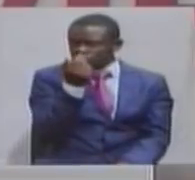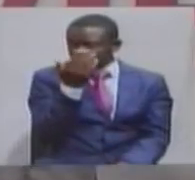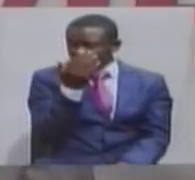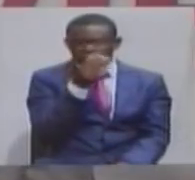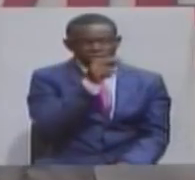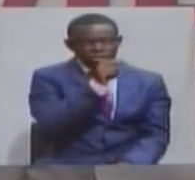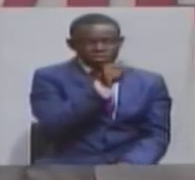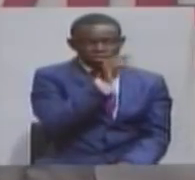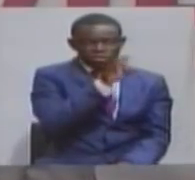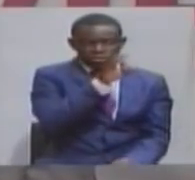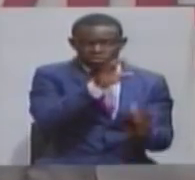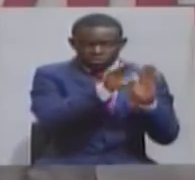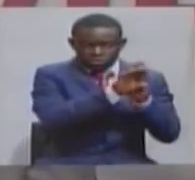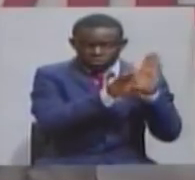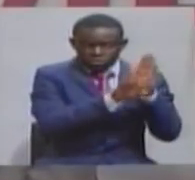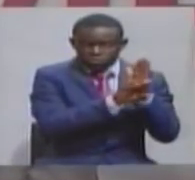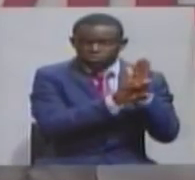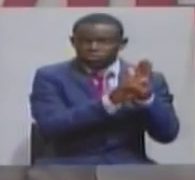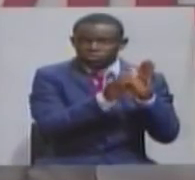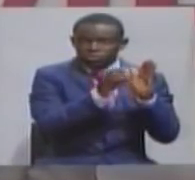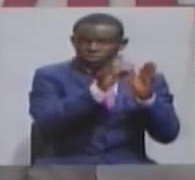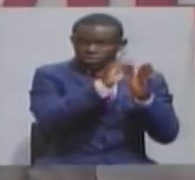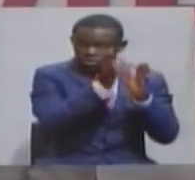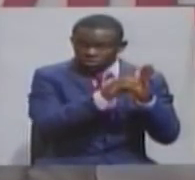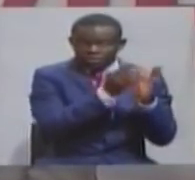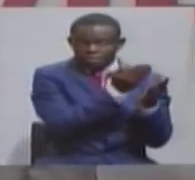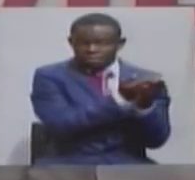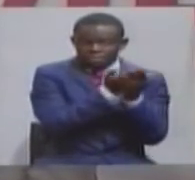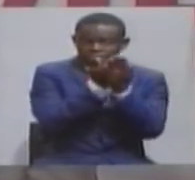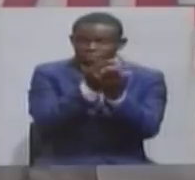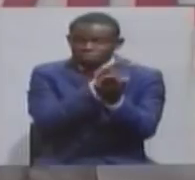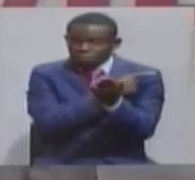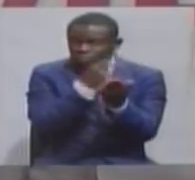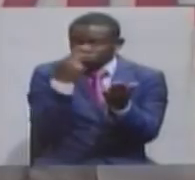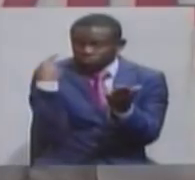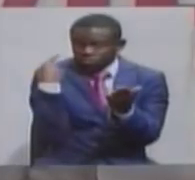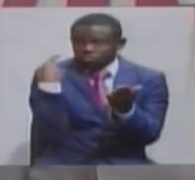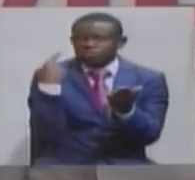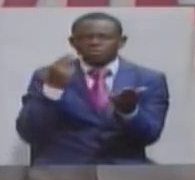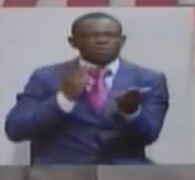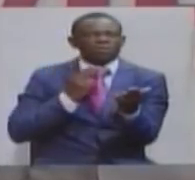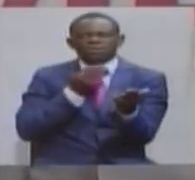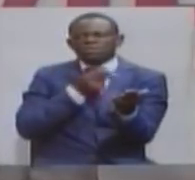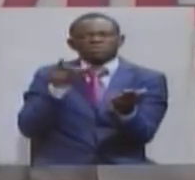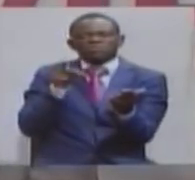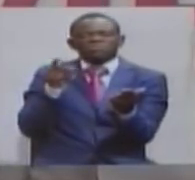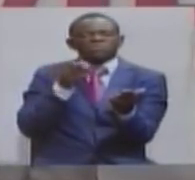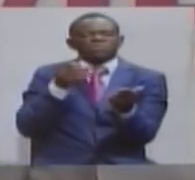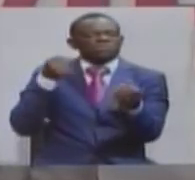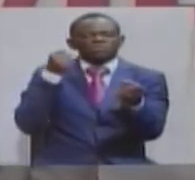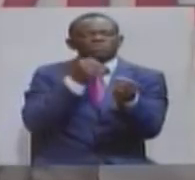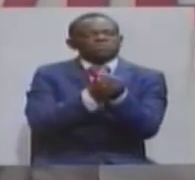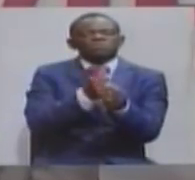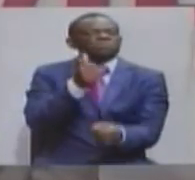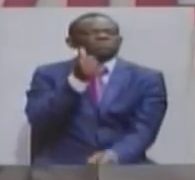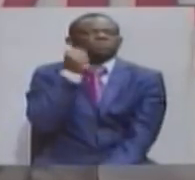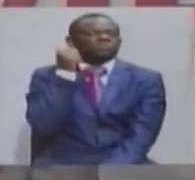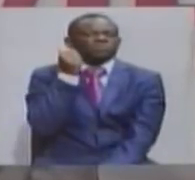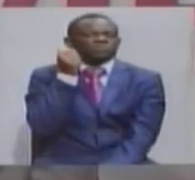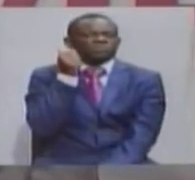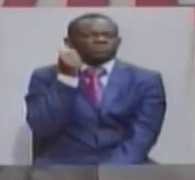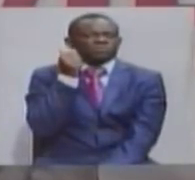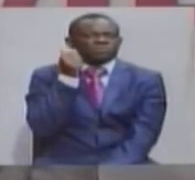we in the Patriotic Front said we didn't agree with the amendment bill that was being brought, because we were following what